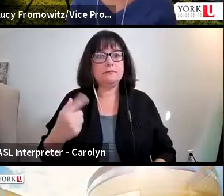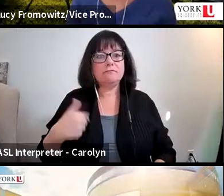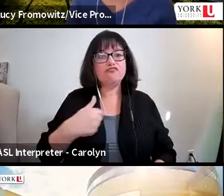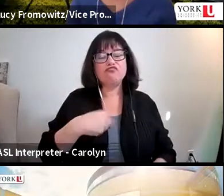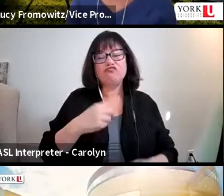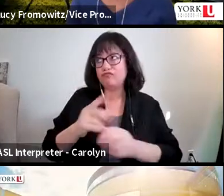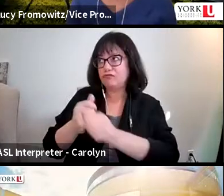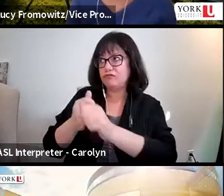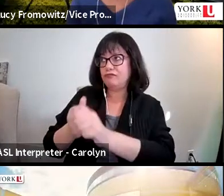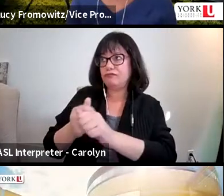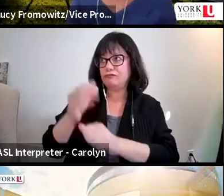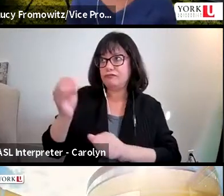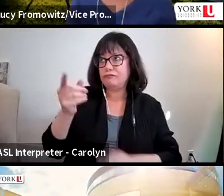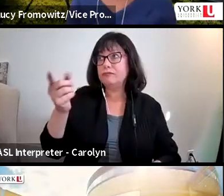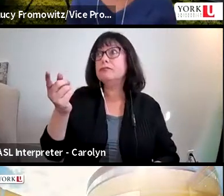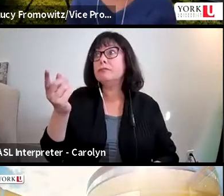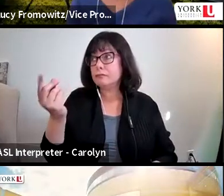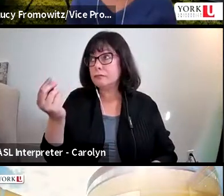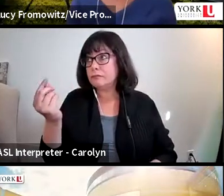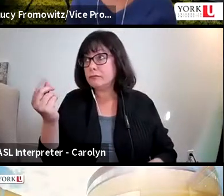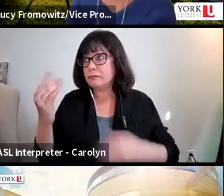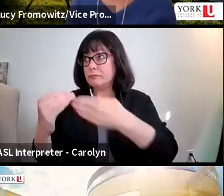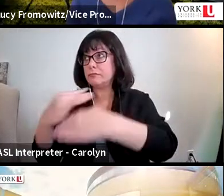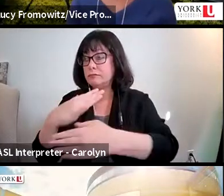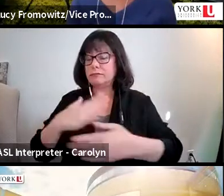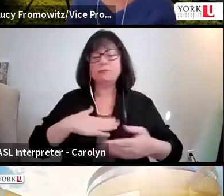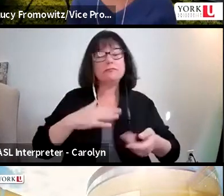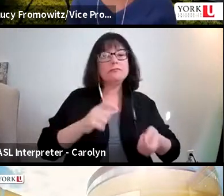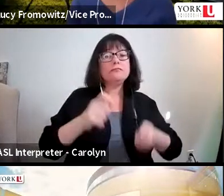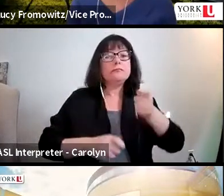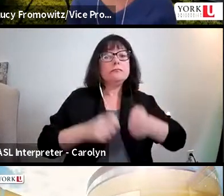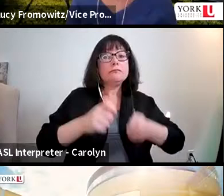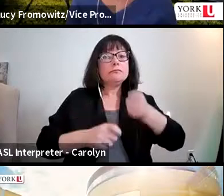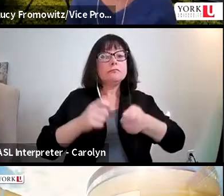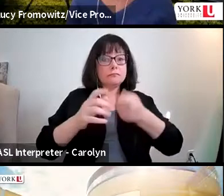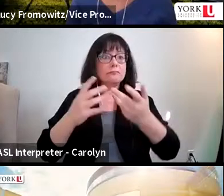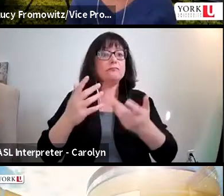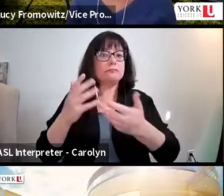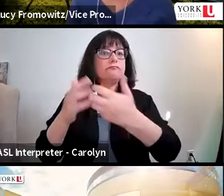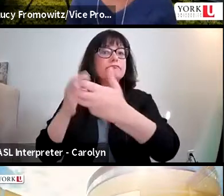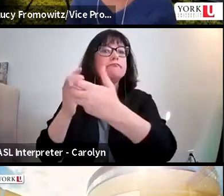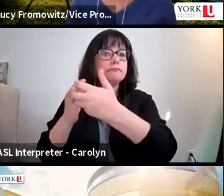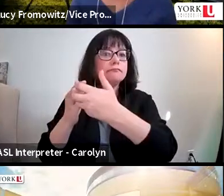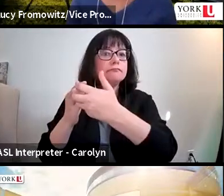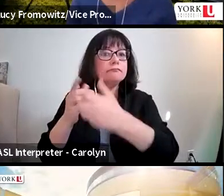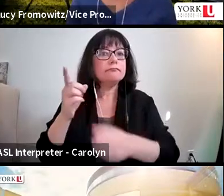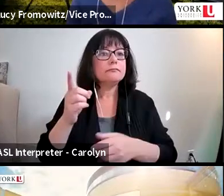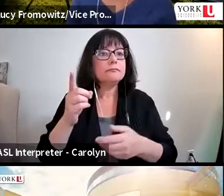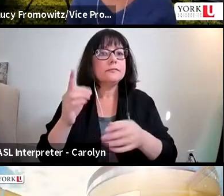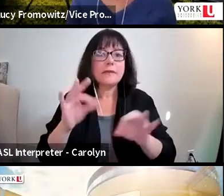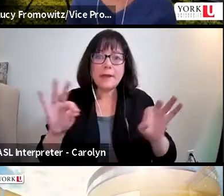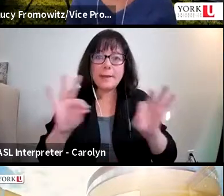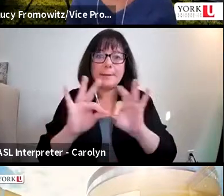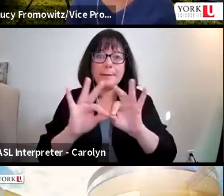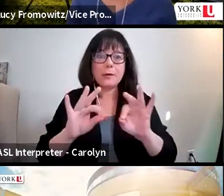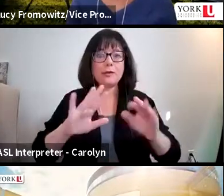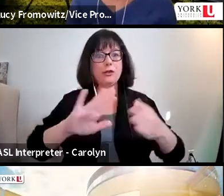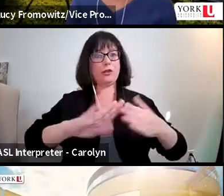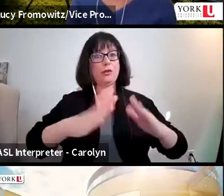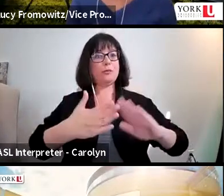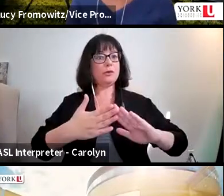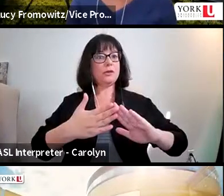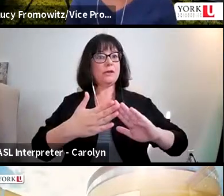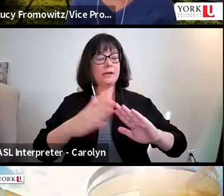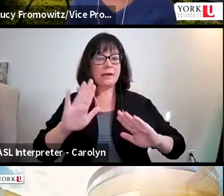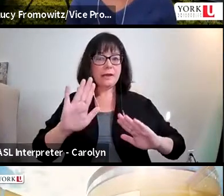government and health officials are recommending to ensure that the well-being and safety of our community, it always